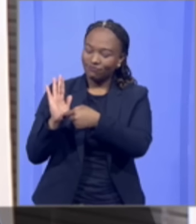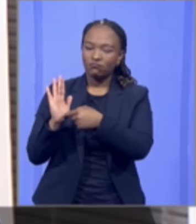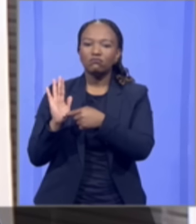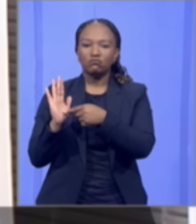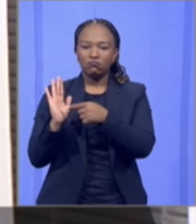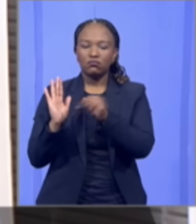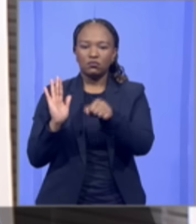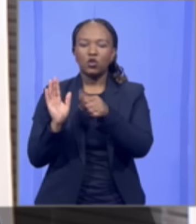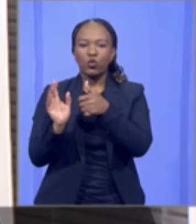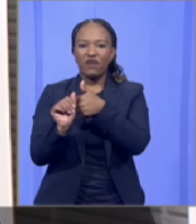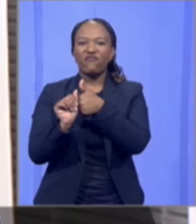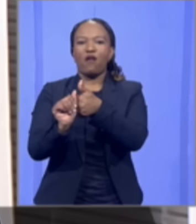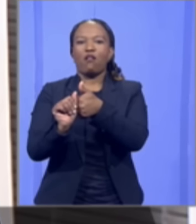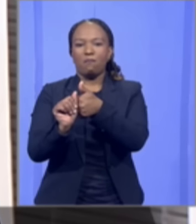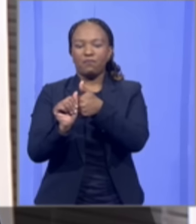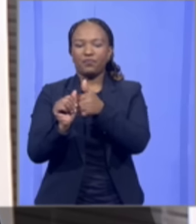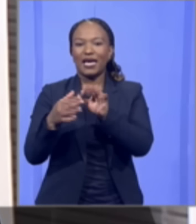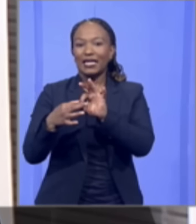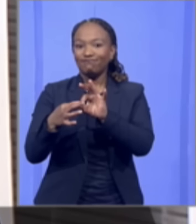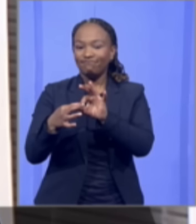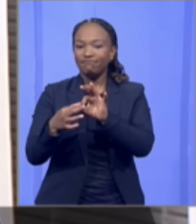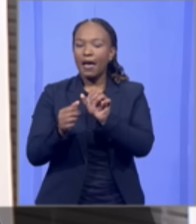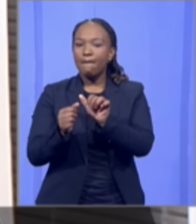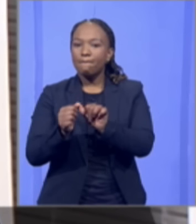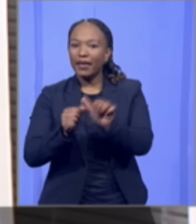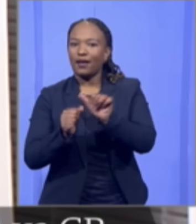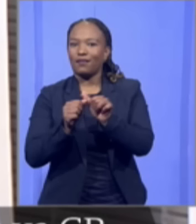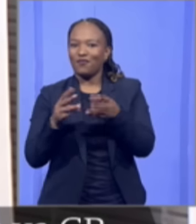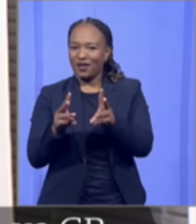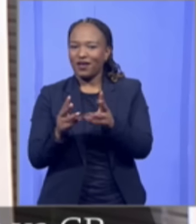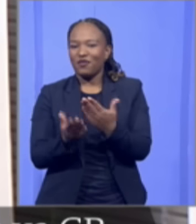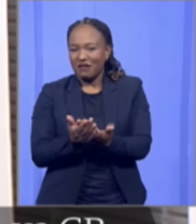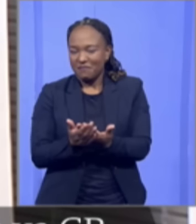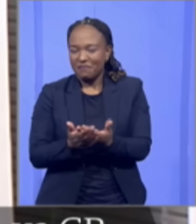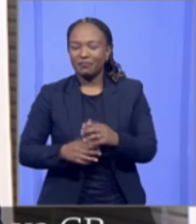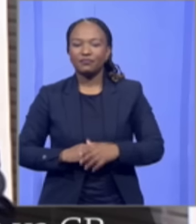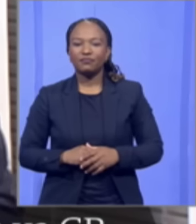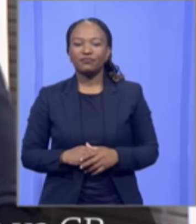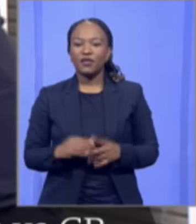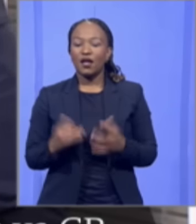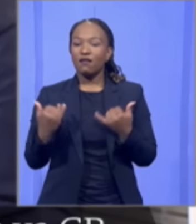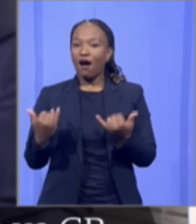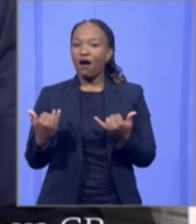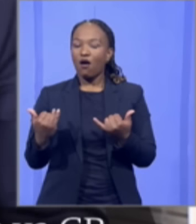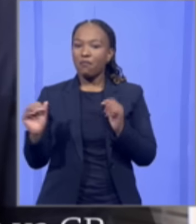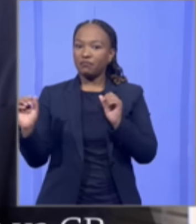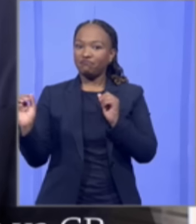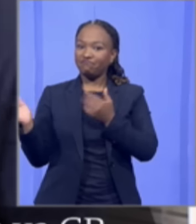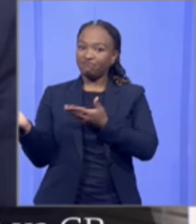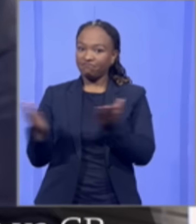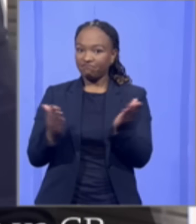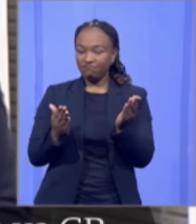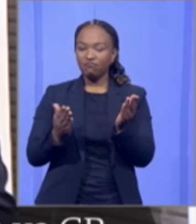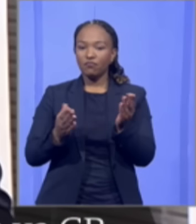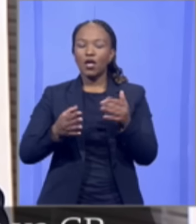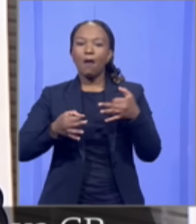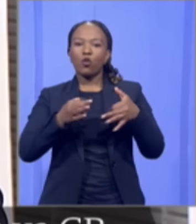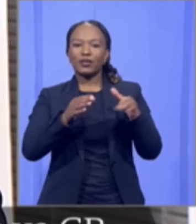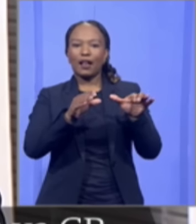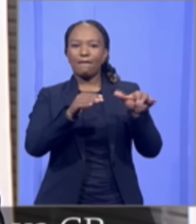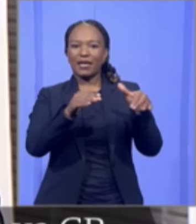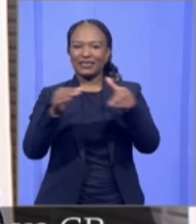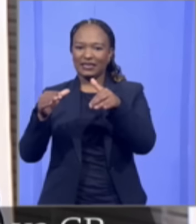of relationship in a better way. I present to you the parties that have agreed to be part